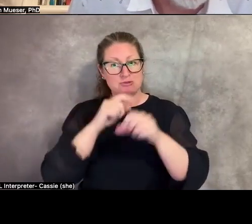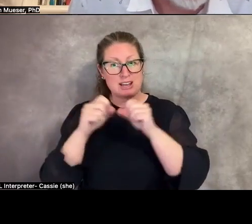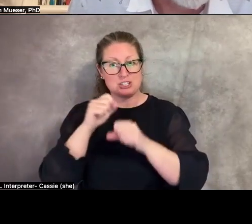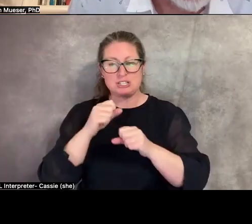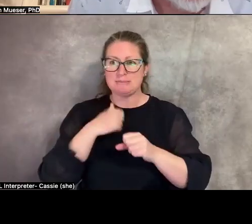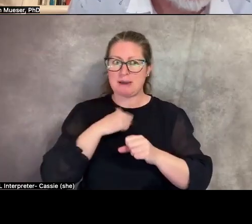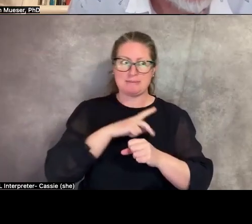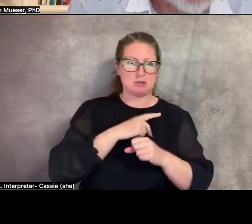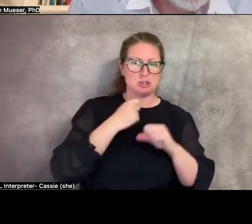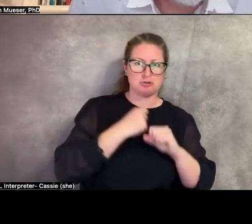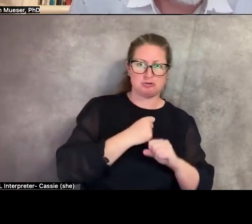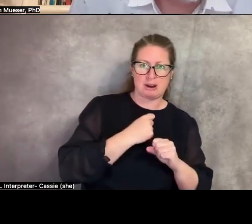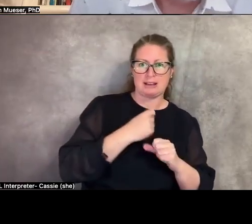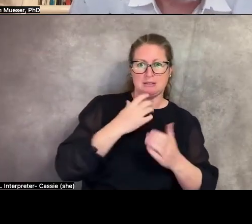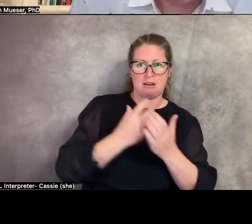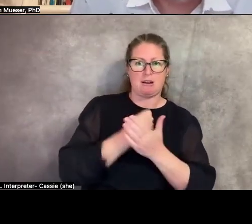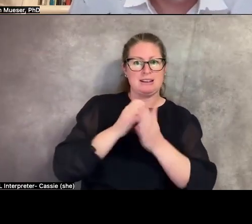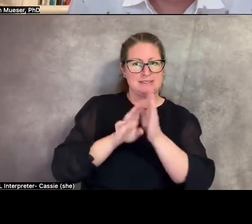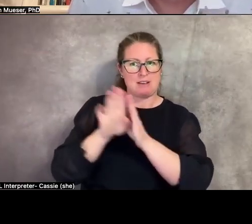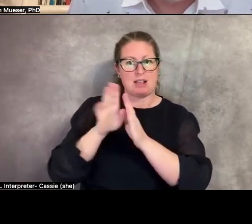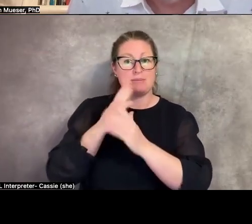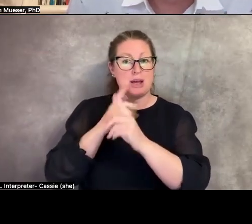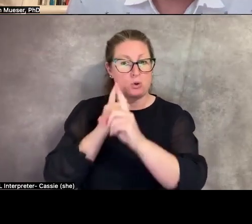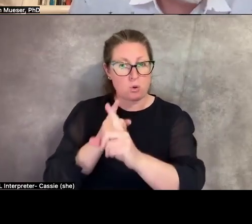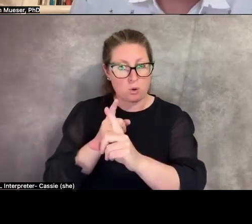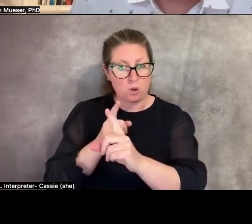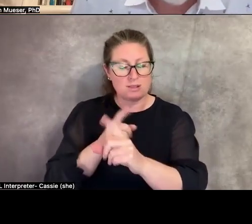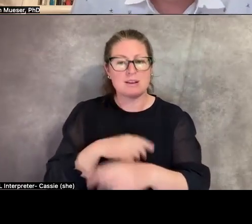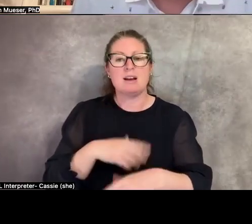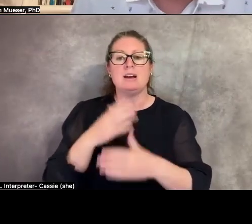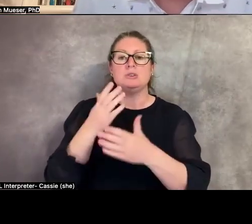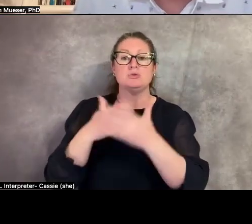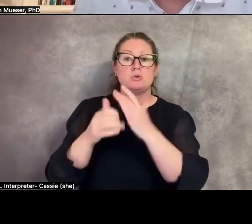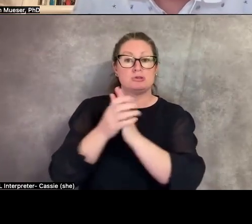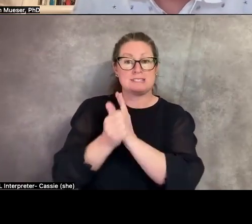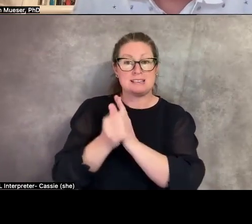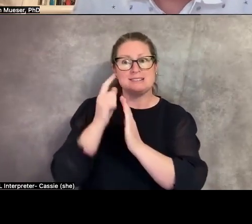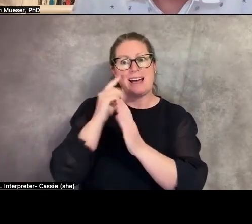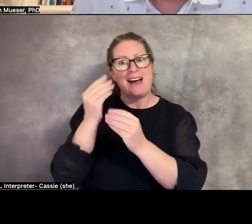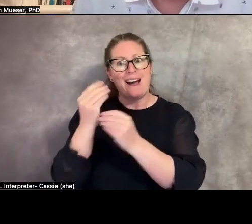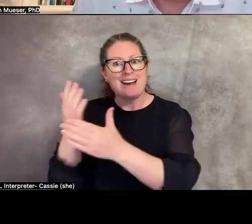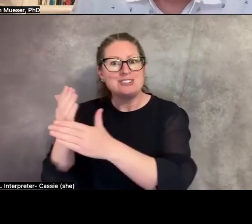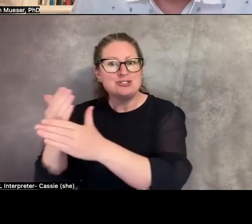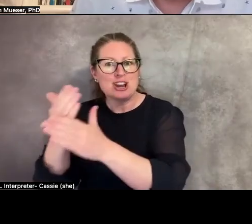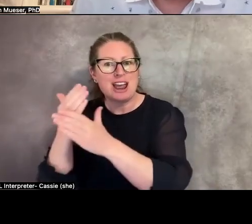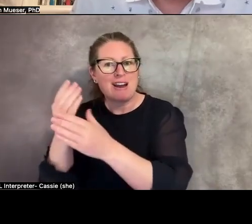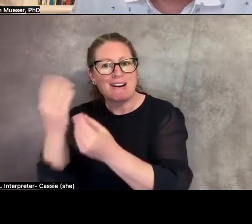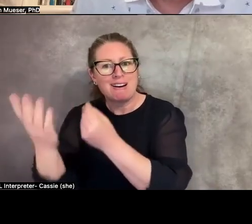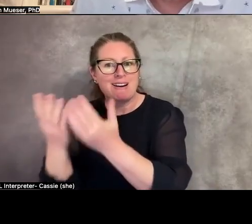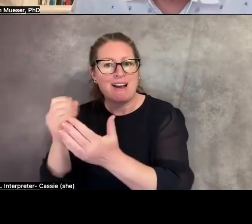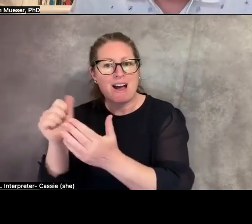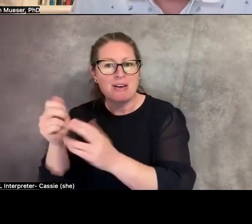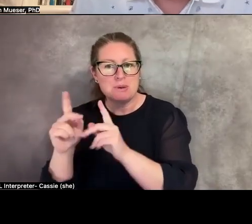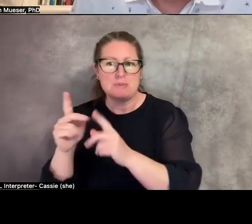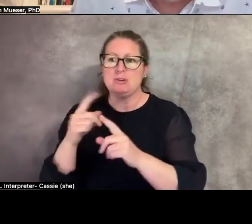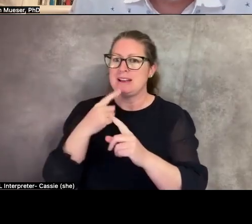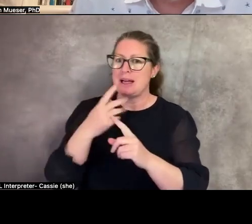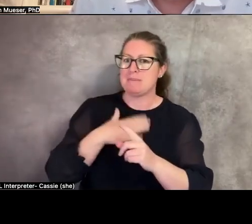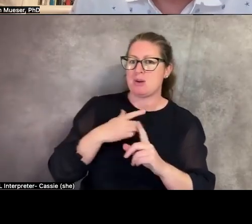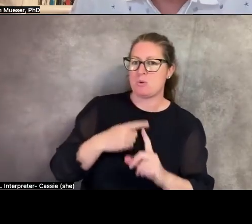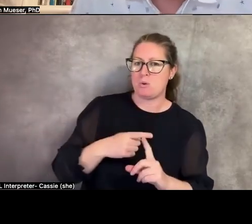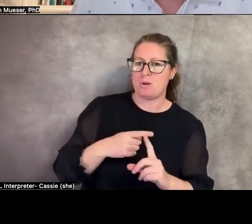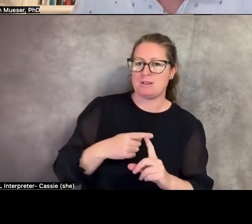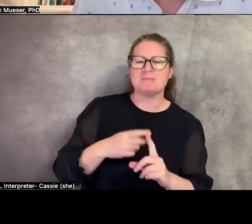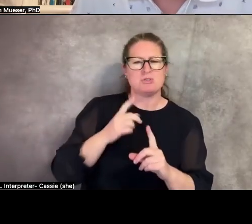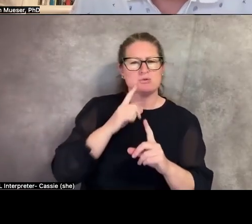to develop a goal, and then the social skills of how to share the goal with other people. But it's a very curriculum